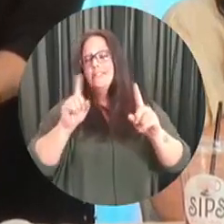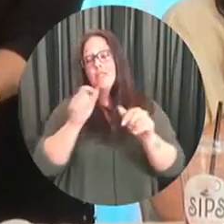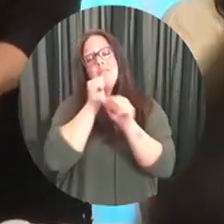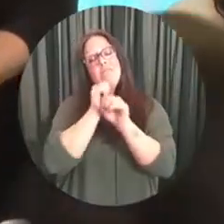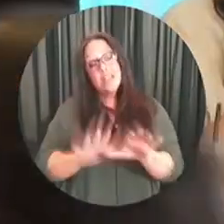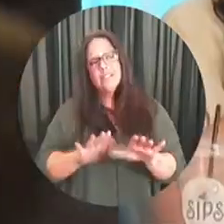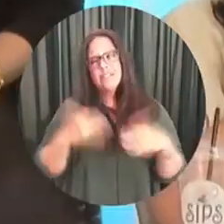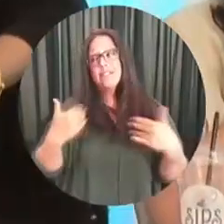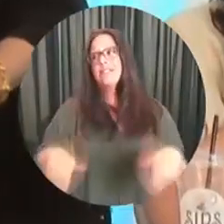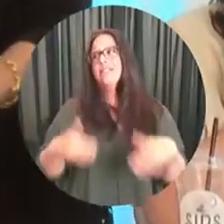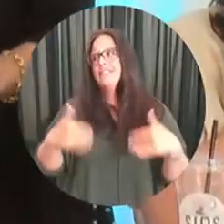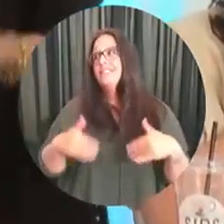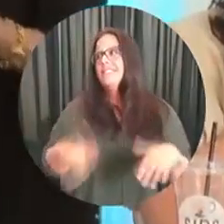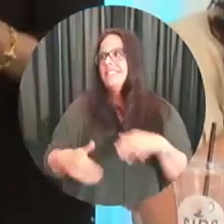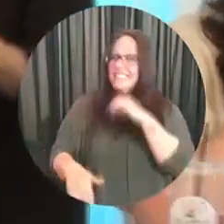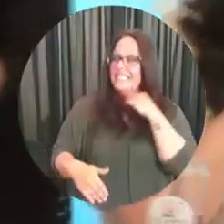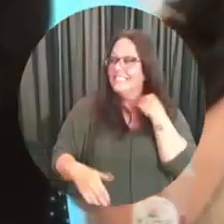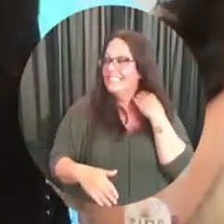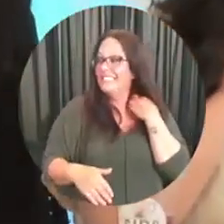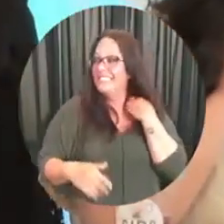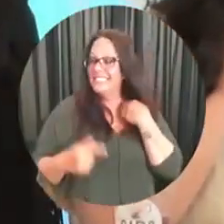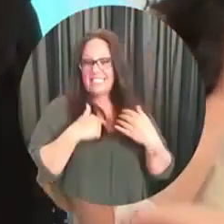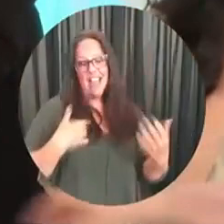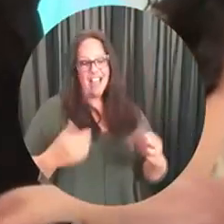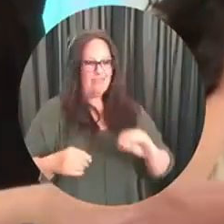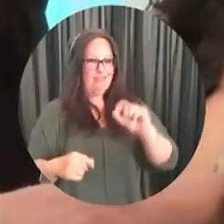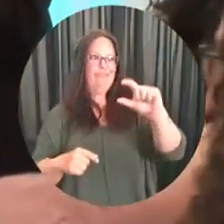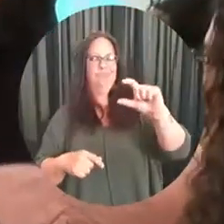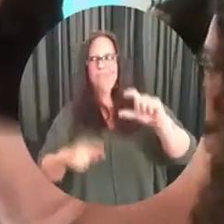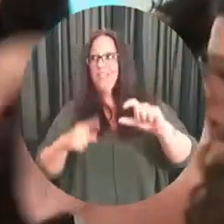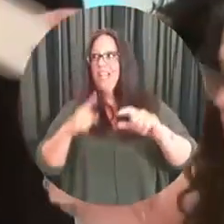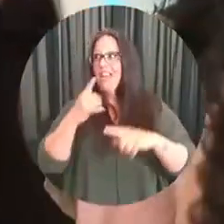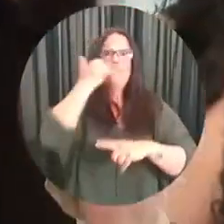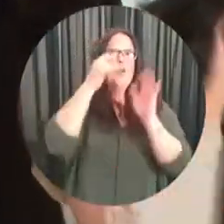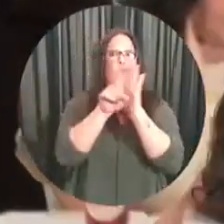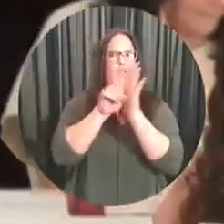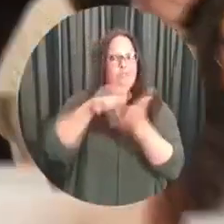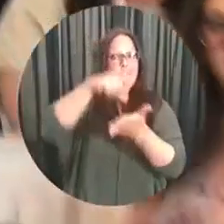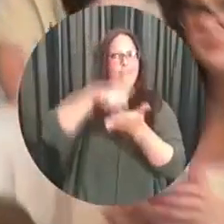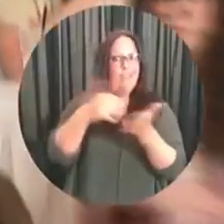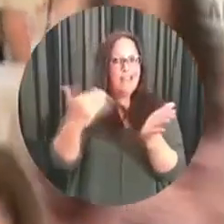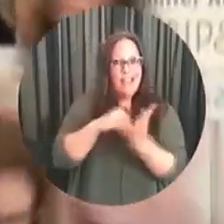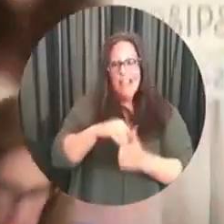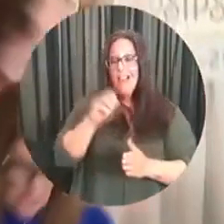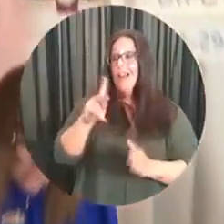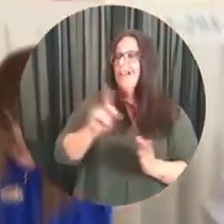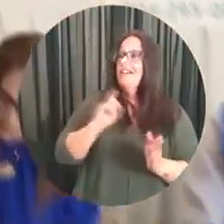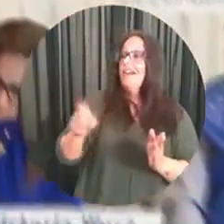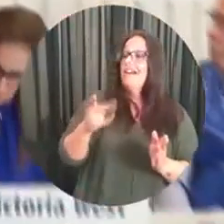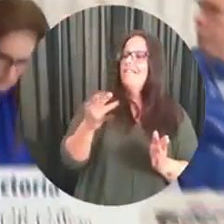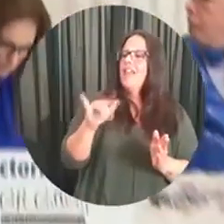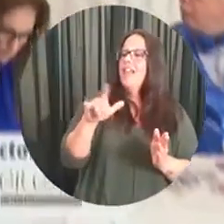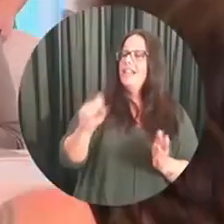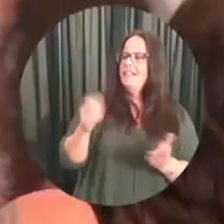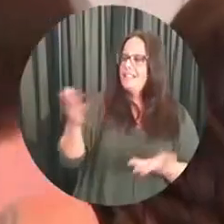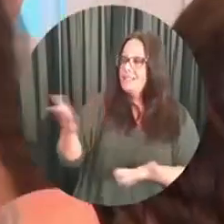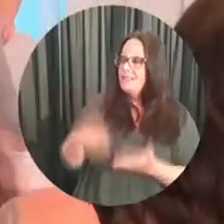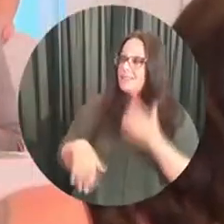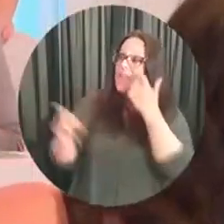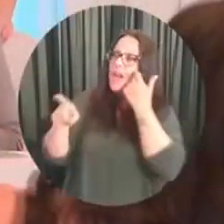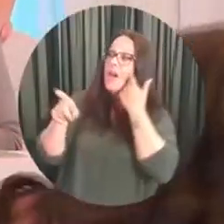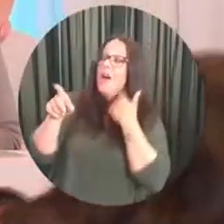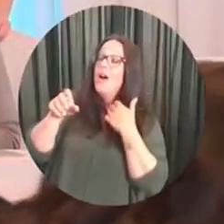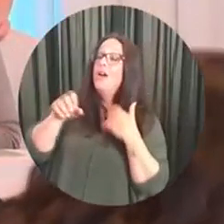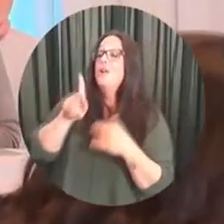Fan. I understand. There you go again. Yeah, okay. Thanks. All right, we're going to head down to Phyllis. I think Kiki. Yes, Kiki's got another one.